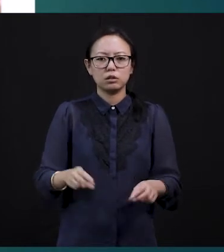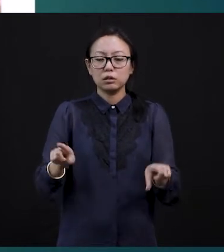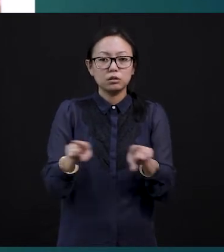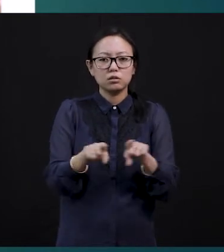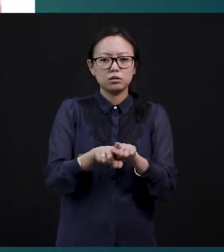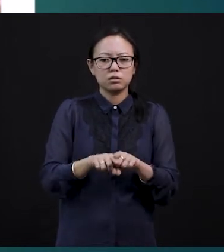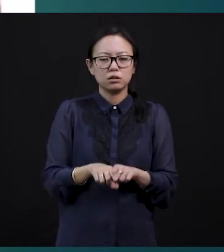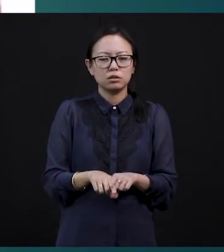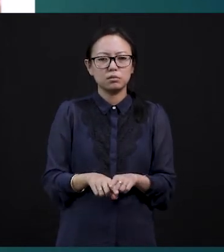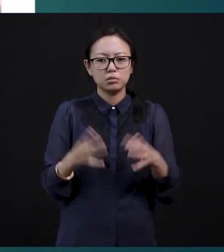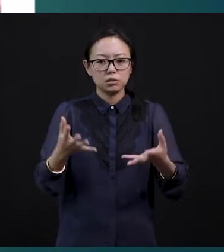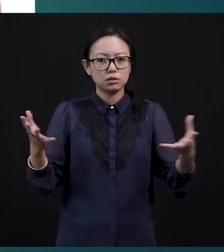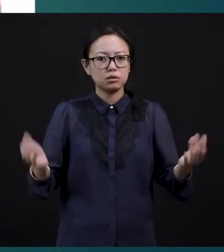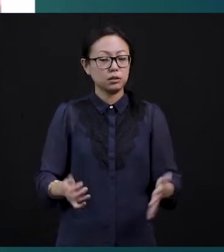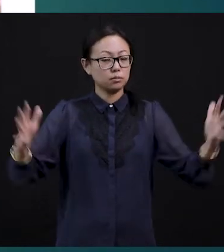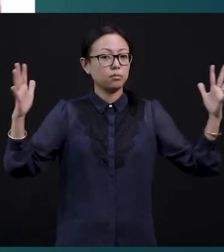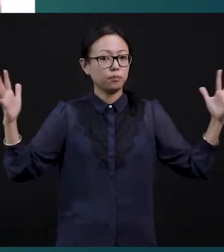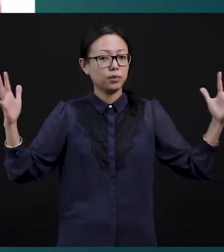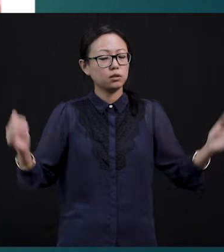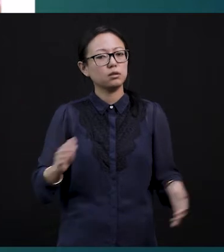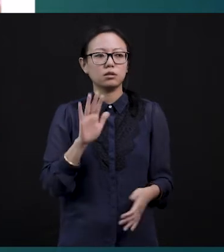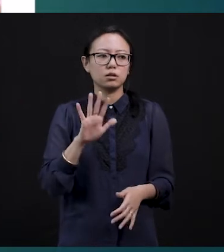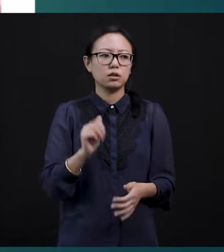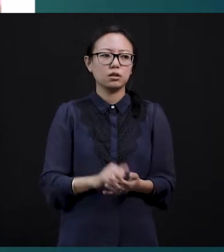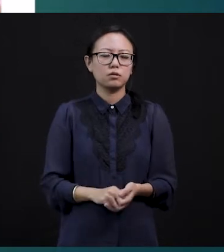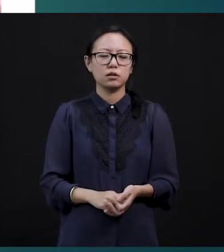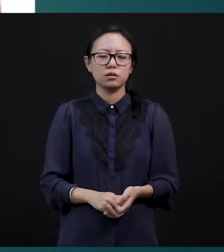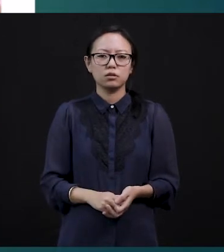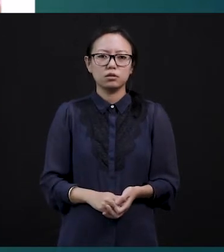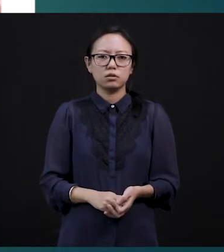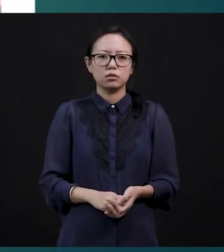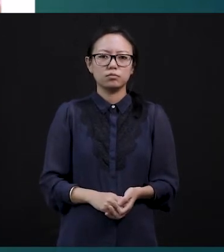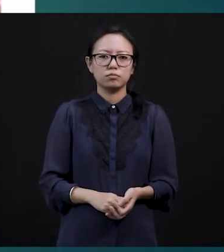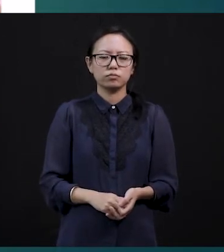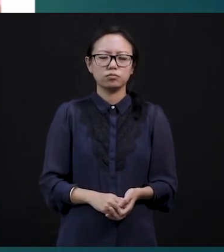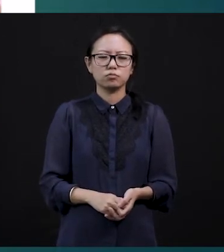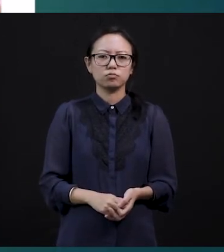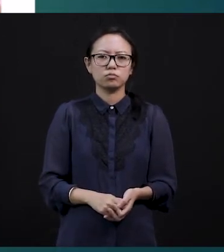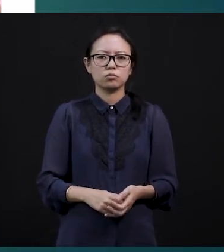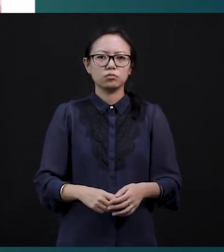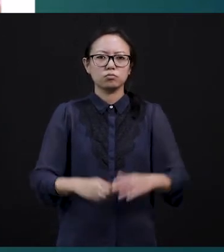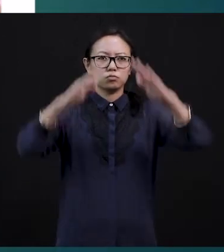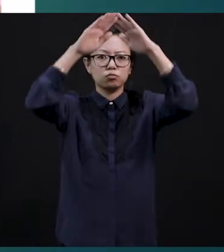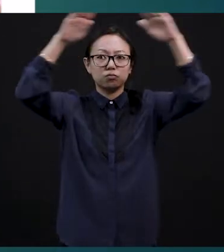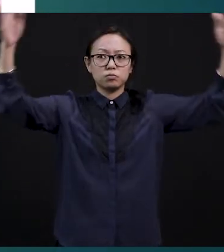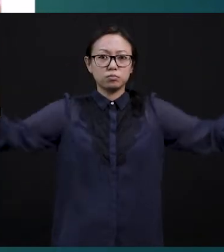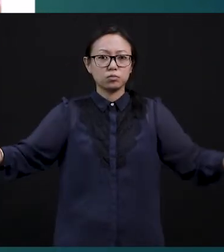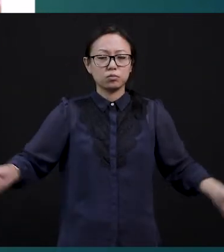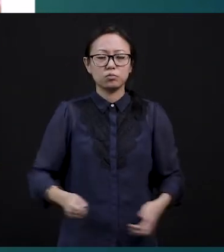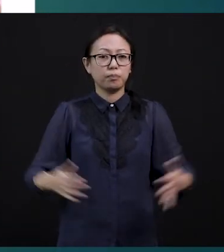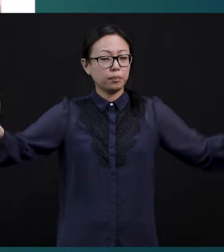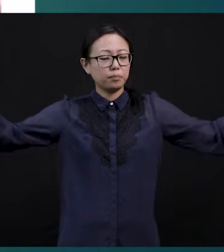whole lot of products. So it requires a massive place to store in. So there are times